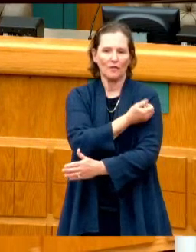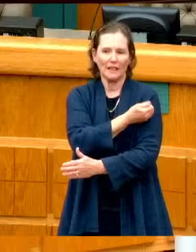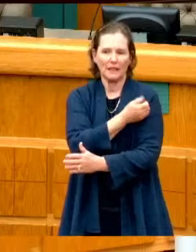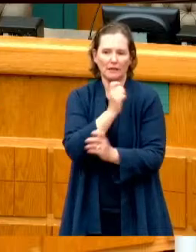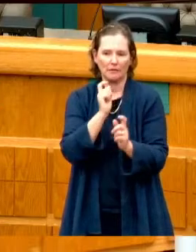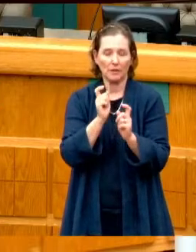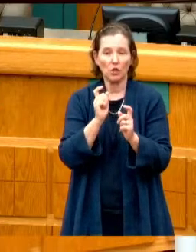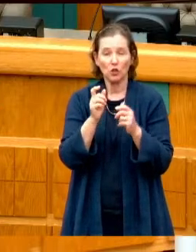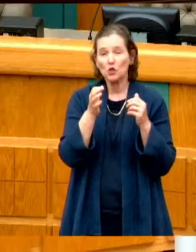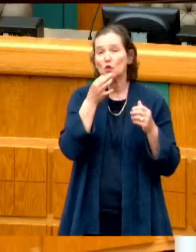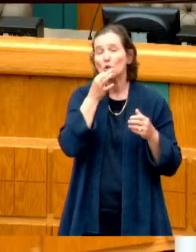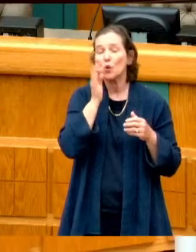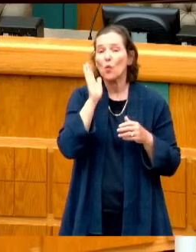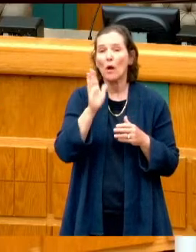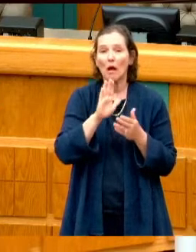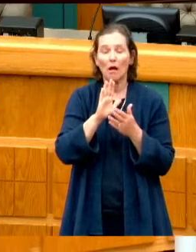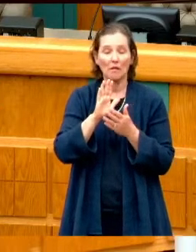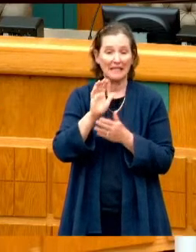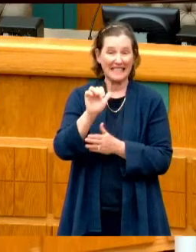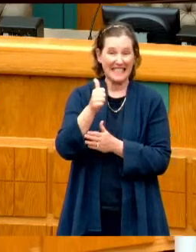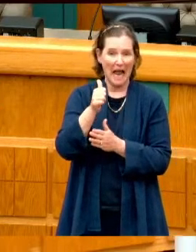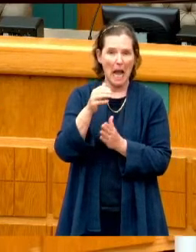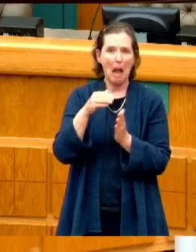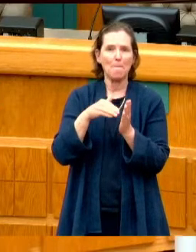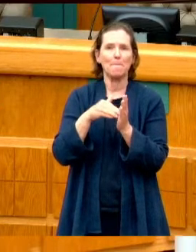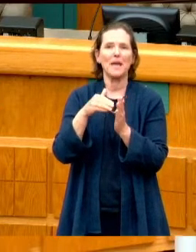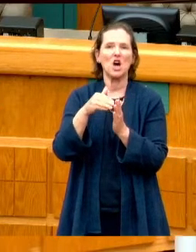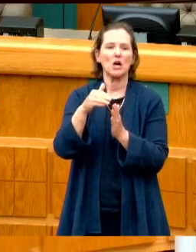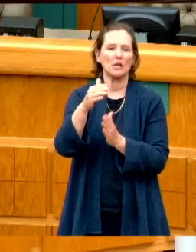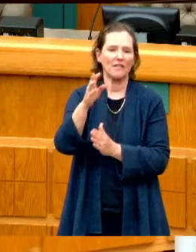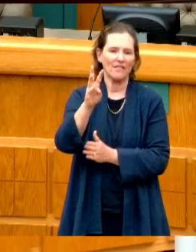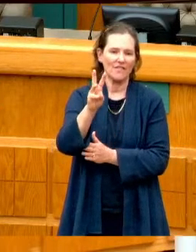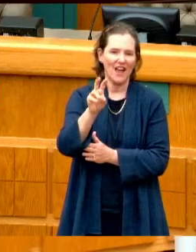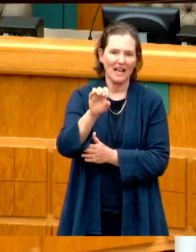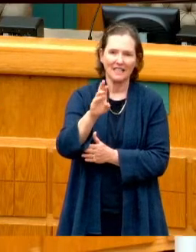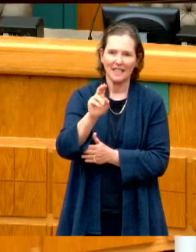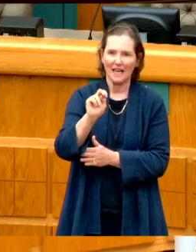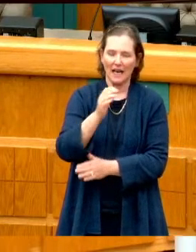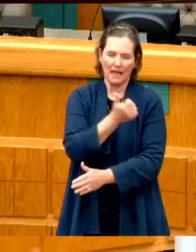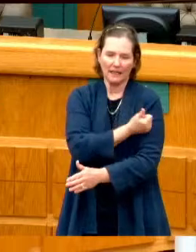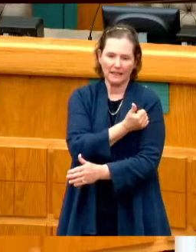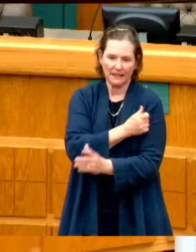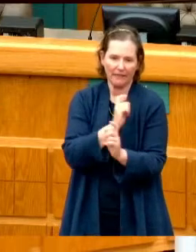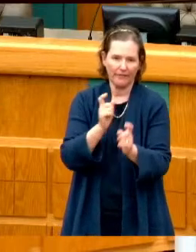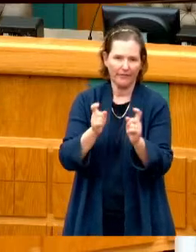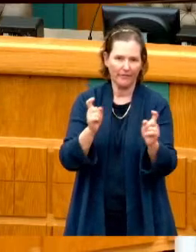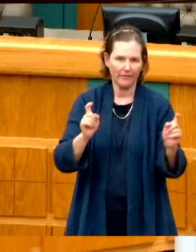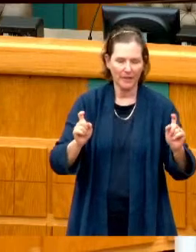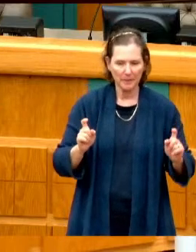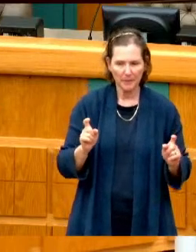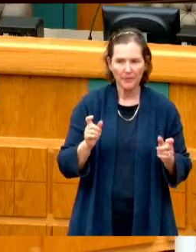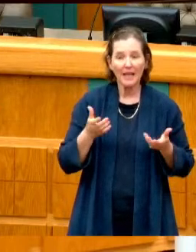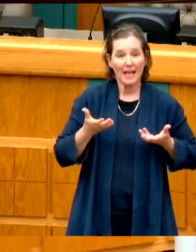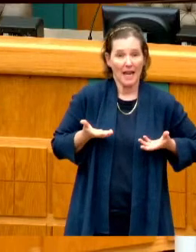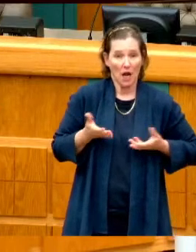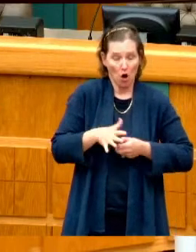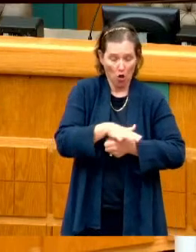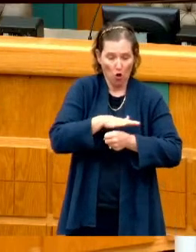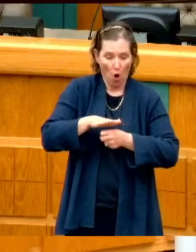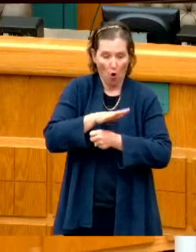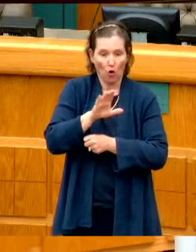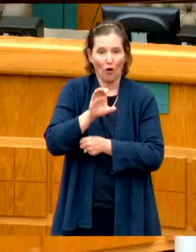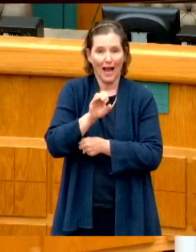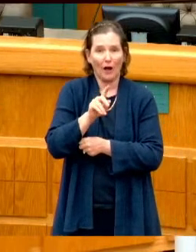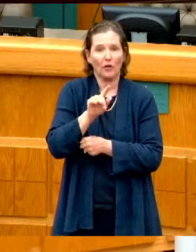million vaccine doses administered. In Nueces County, over 131 vaccines have